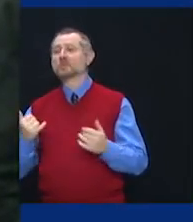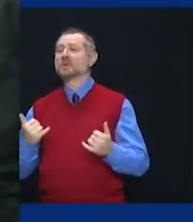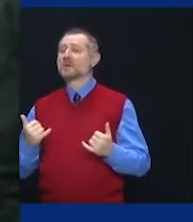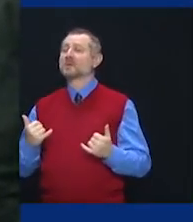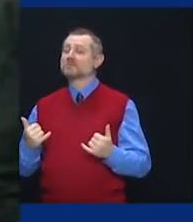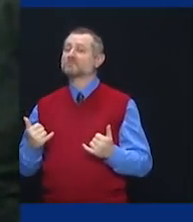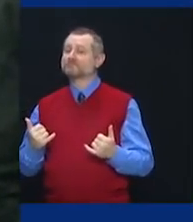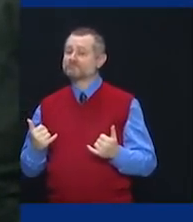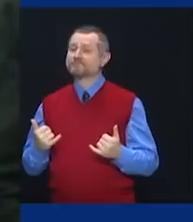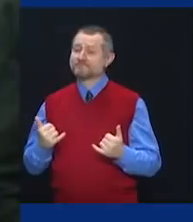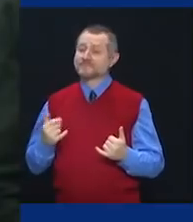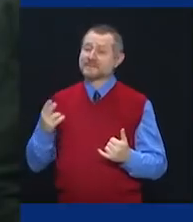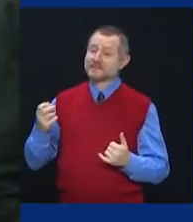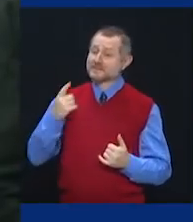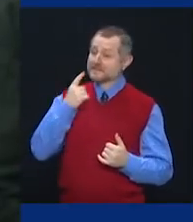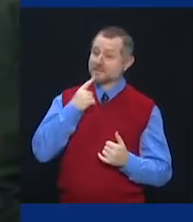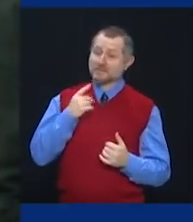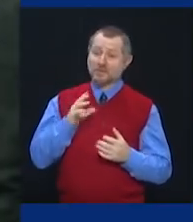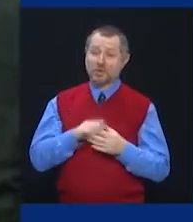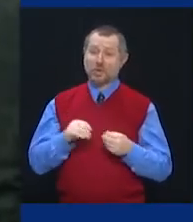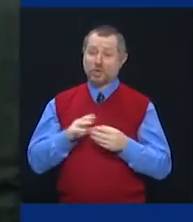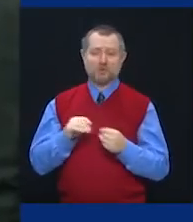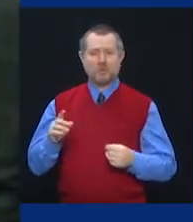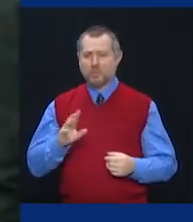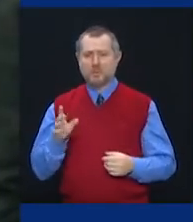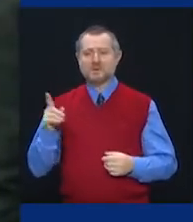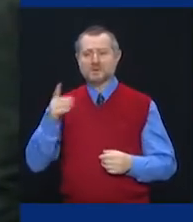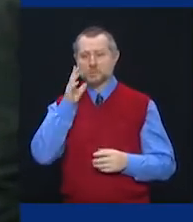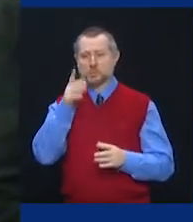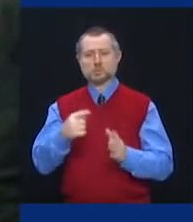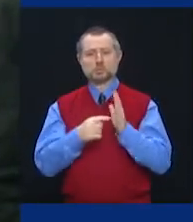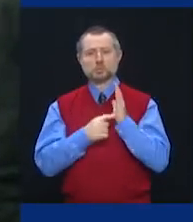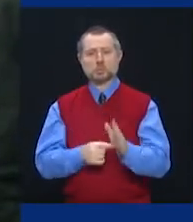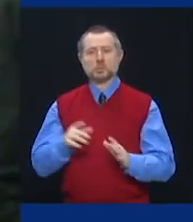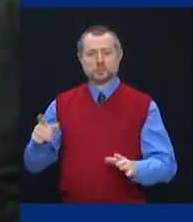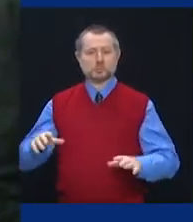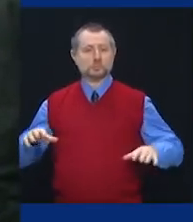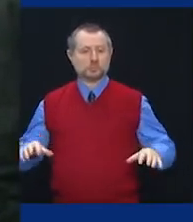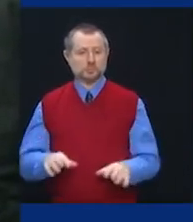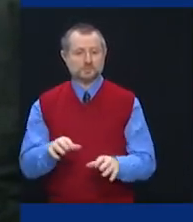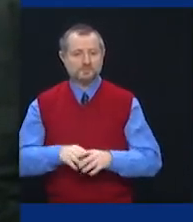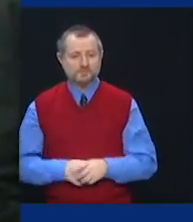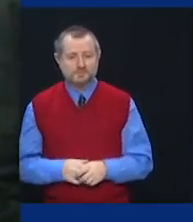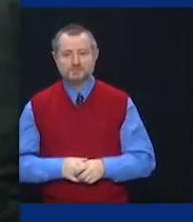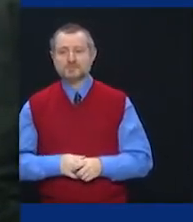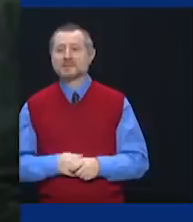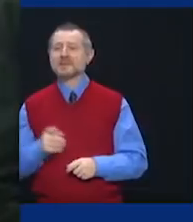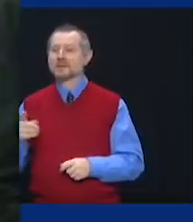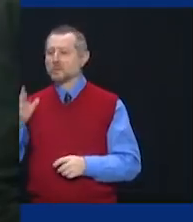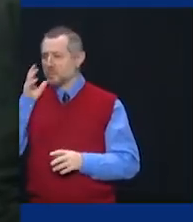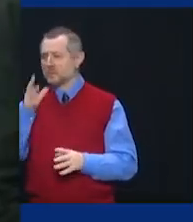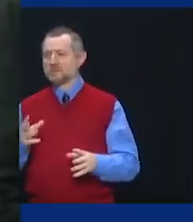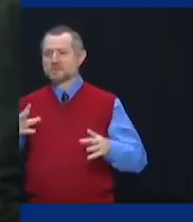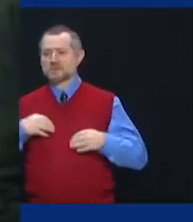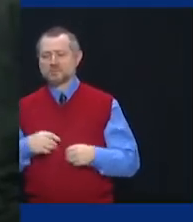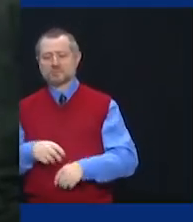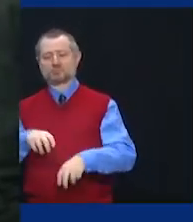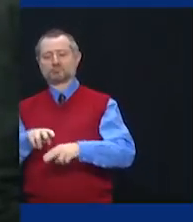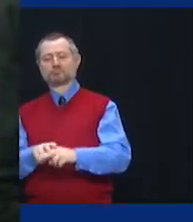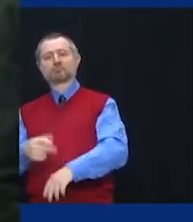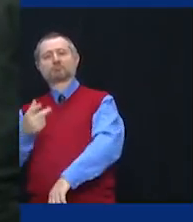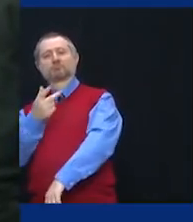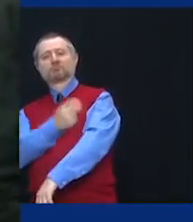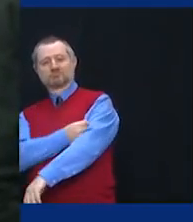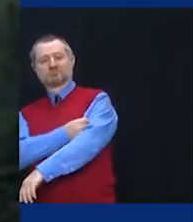put his money where his mouth is. We're going to adapt it a little bit. He's going to put a needle in his arm